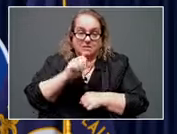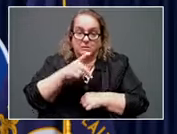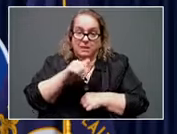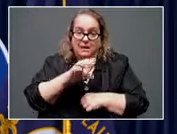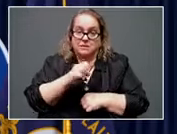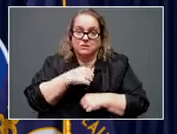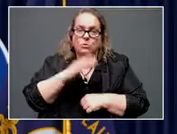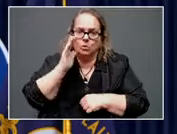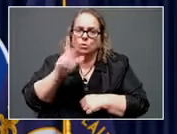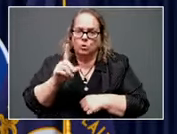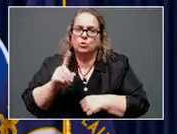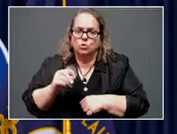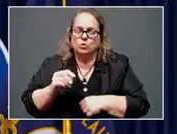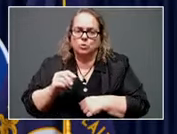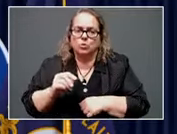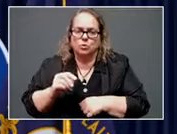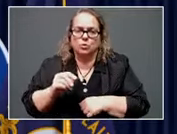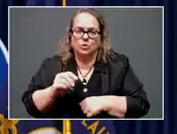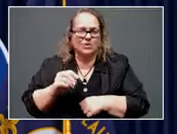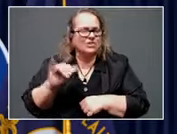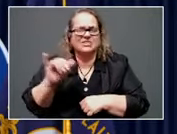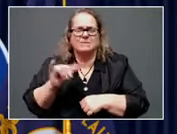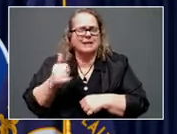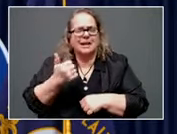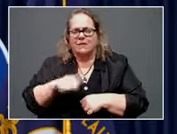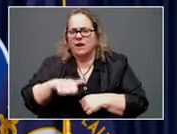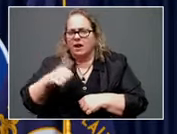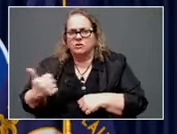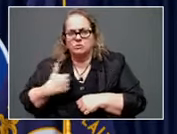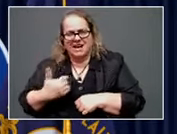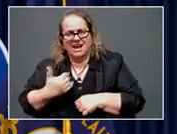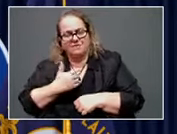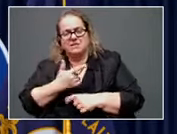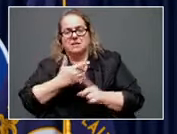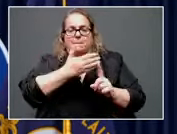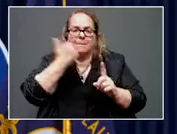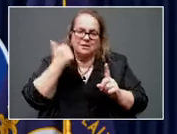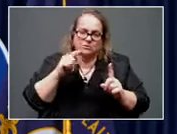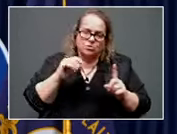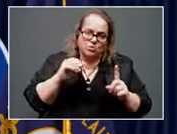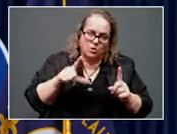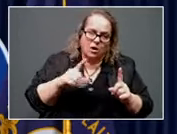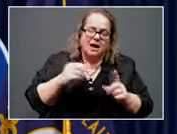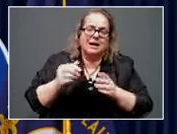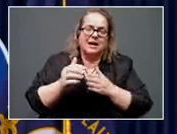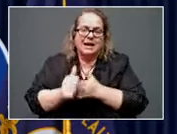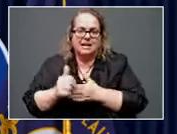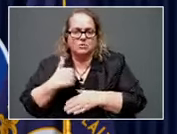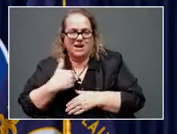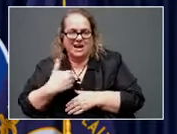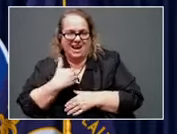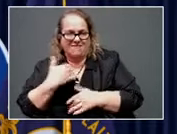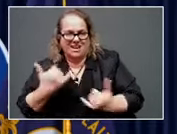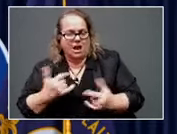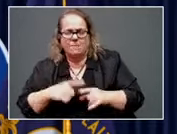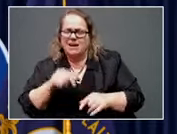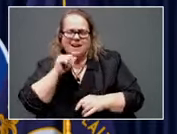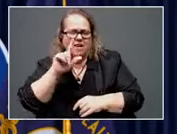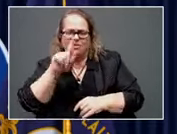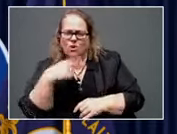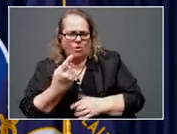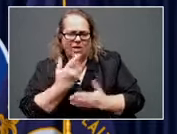is just like anything else we've had. It's the best tool and guidance we have at the moment, but it's certainly not the only thing that